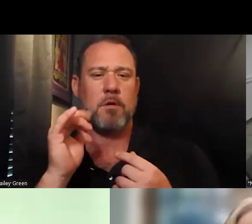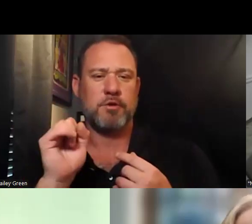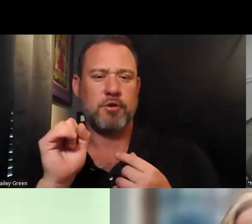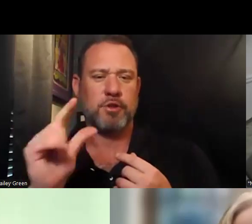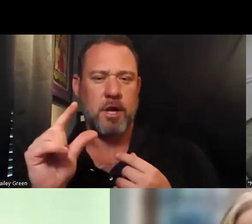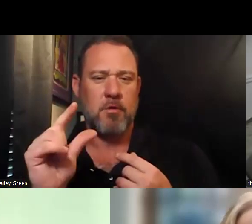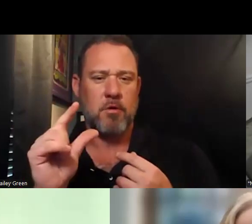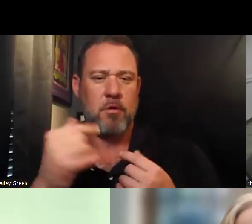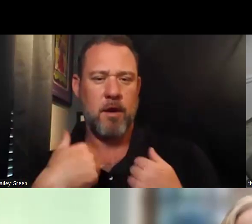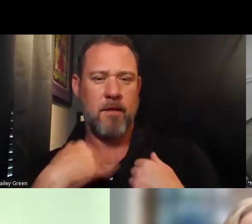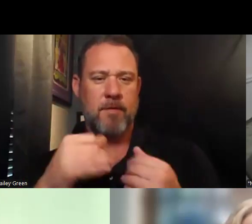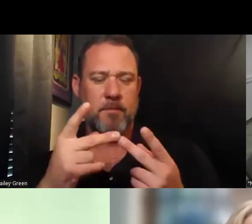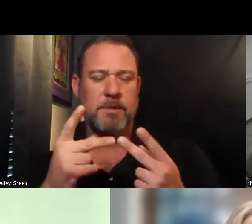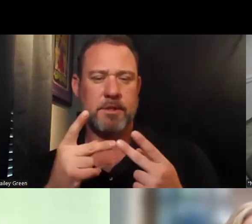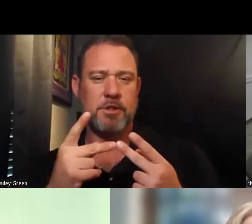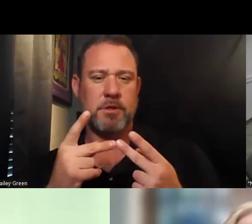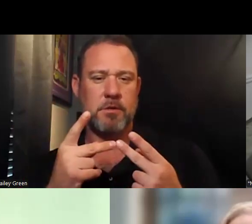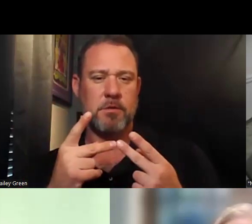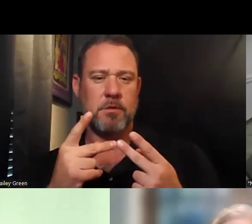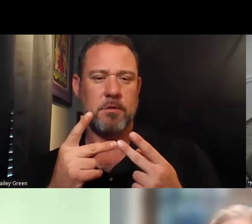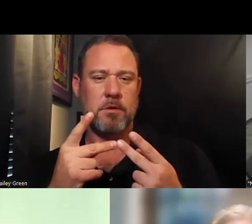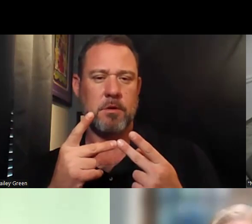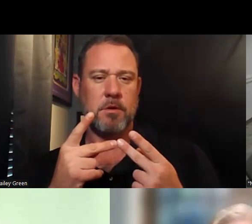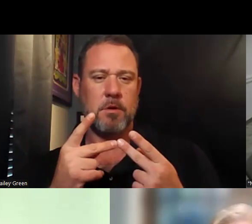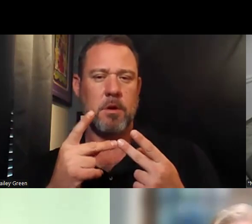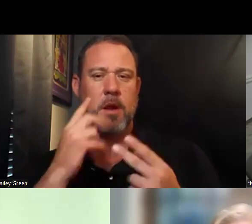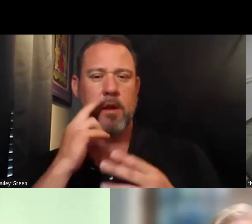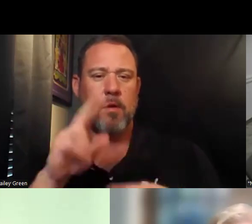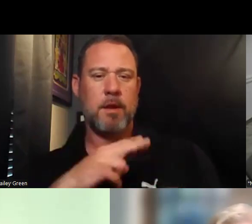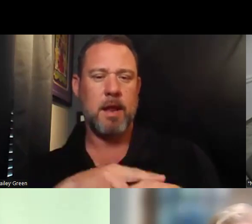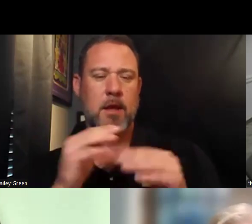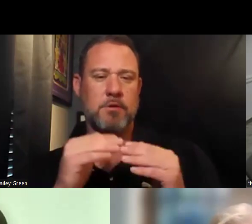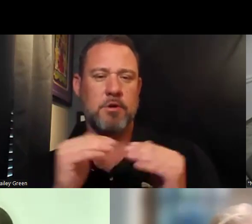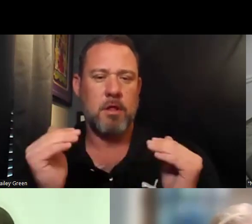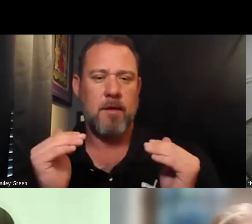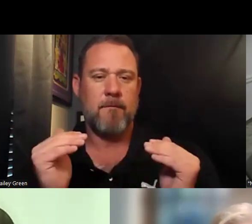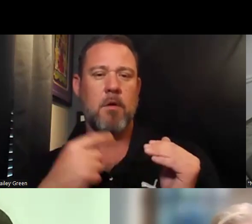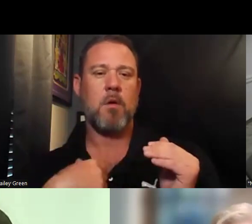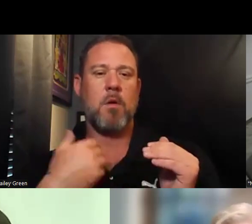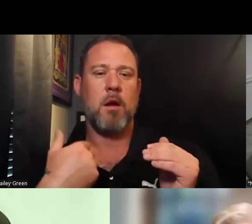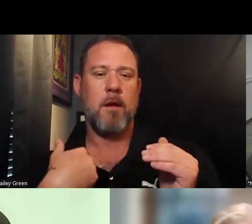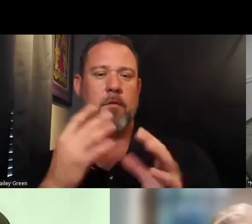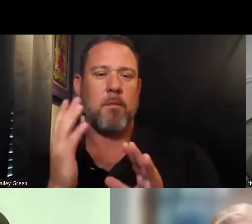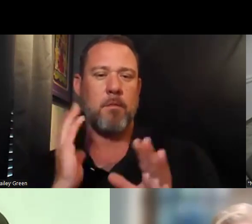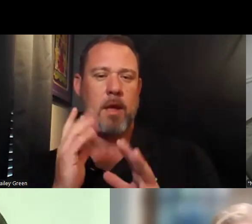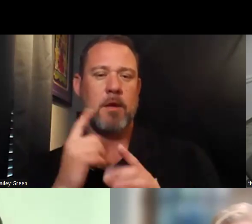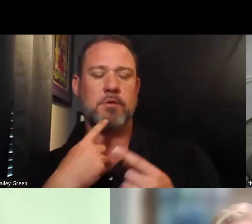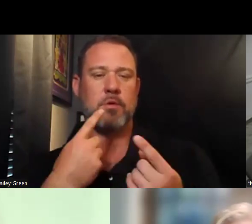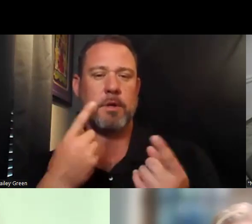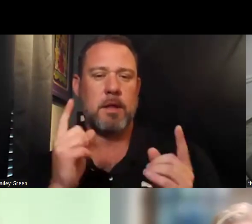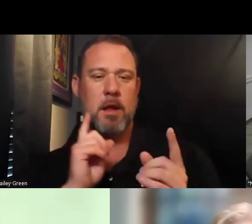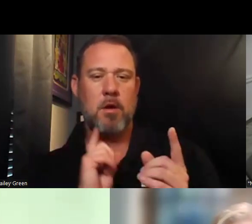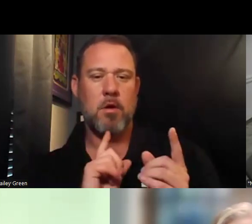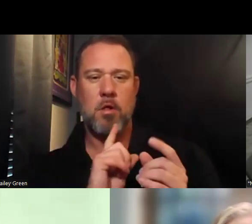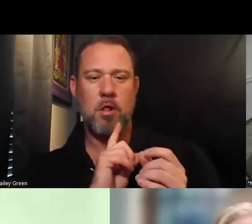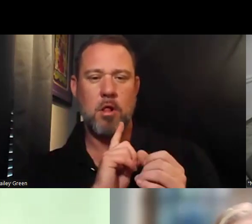Don't we have that position now? And I know at the national level, I believe we have a past Surgeon General that declared